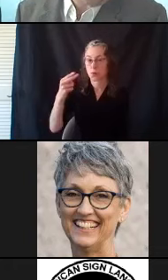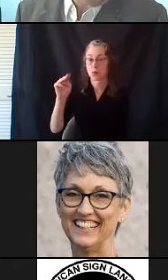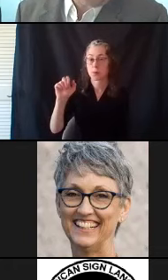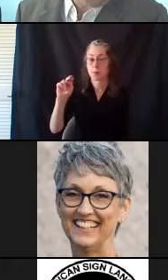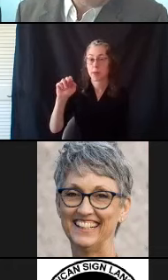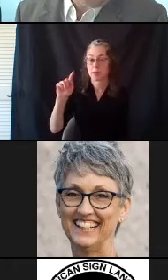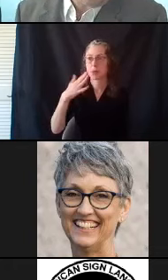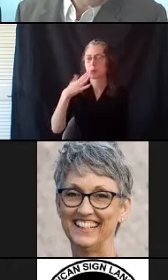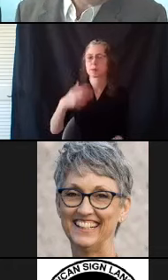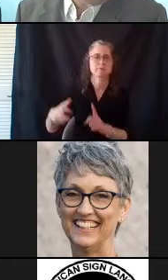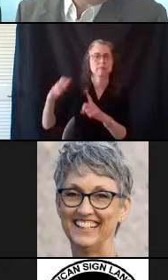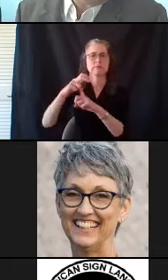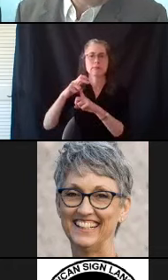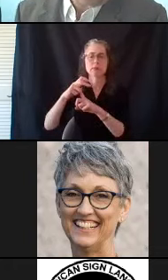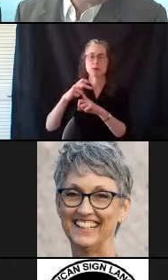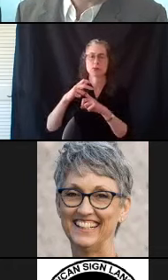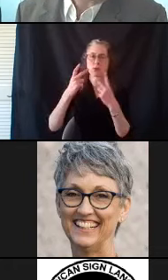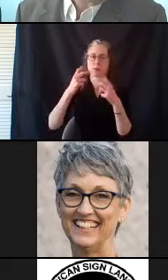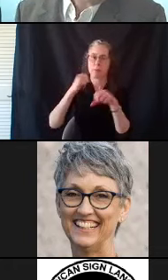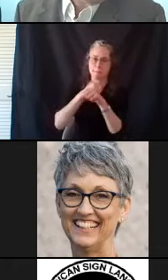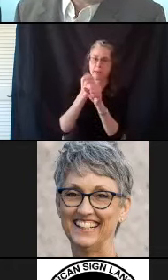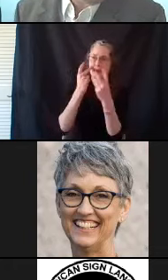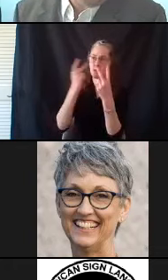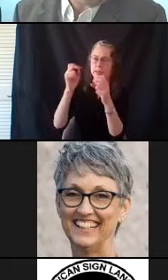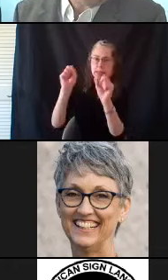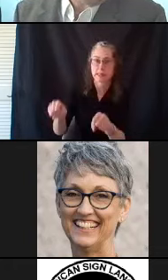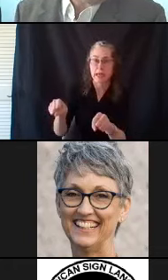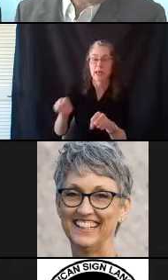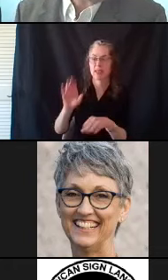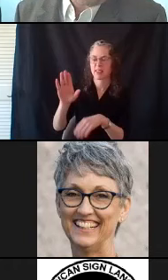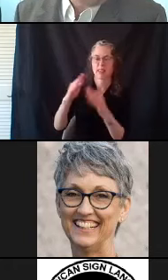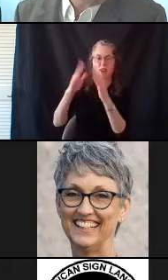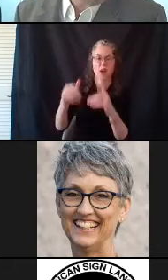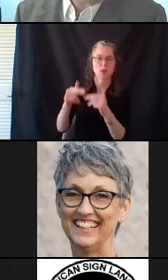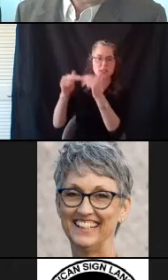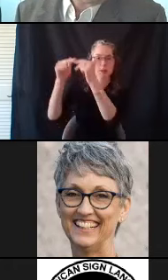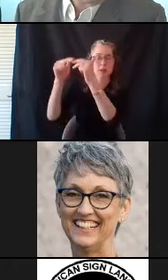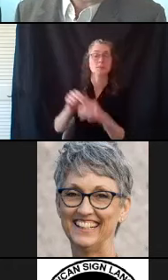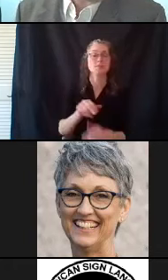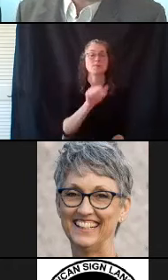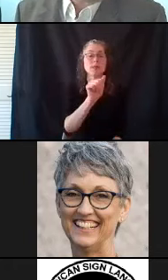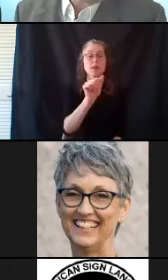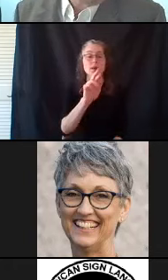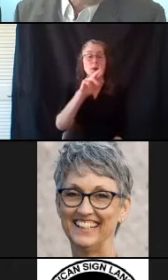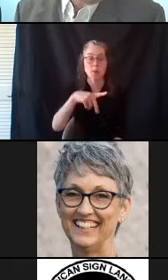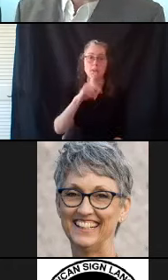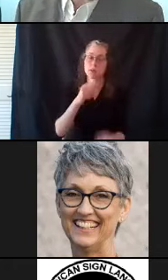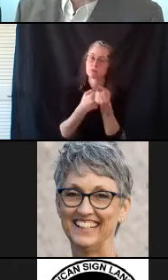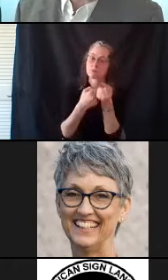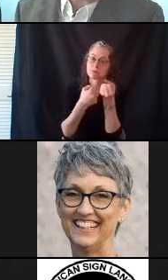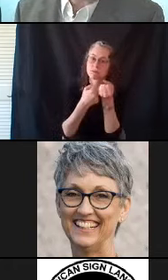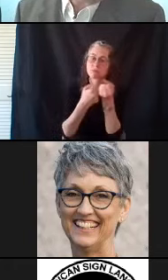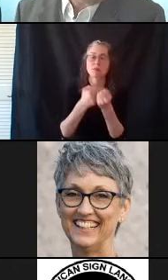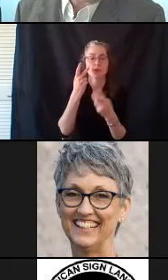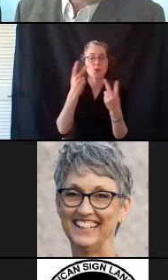doing visitability in their homes. And AARP, they're also advocates of visitability. They have